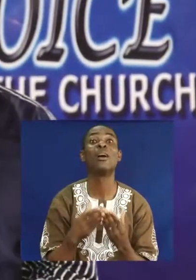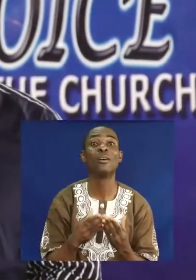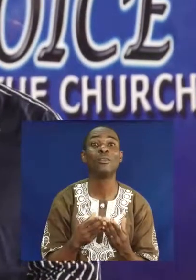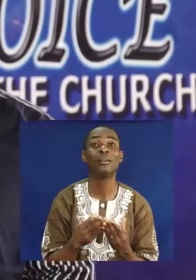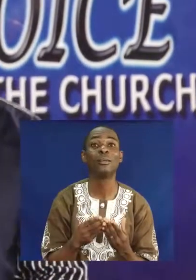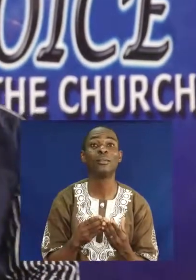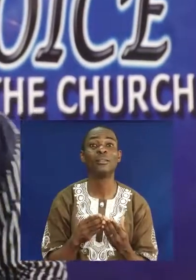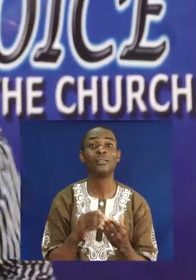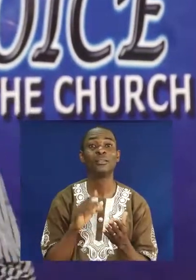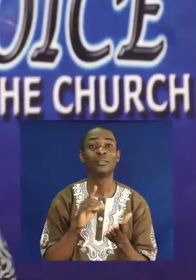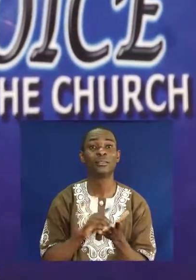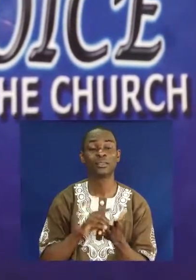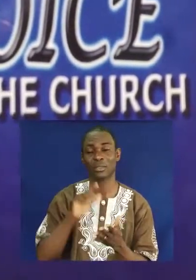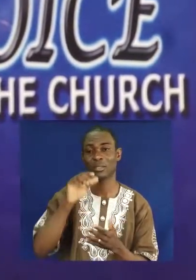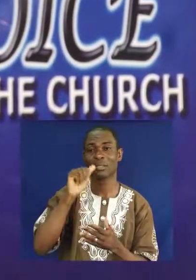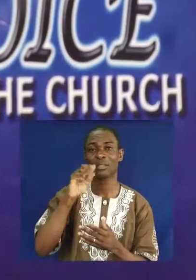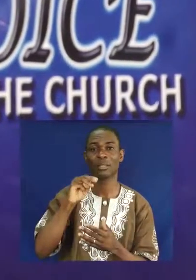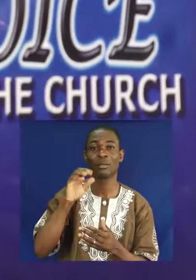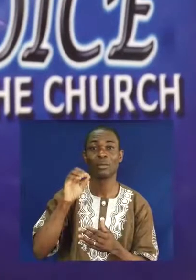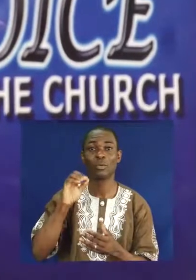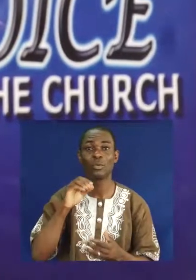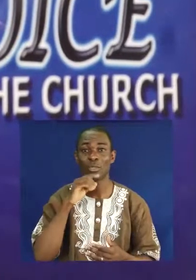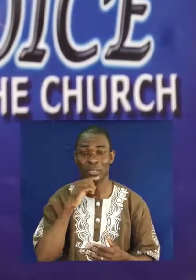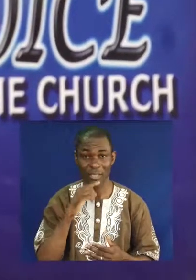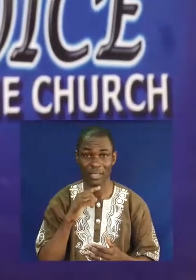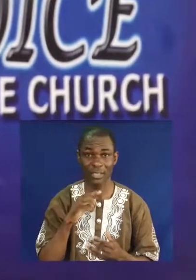nimdia entra so ene pesamin kuminya